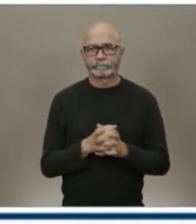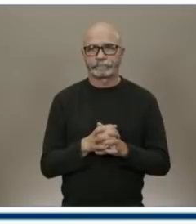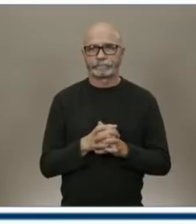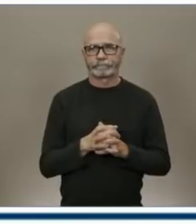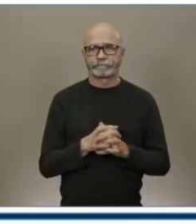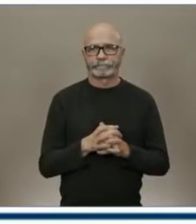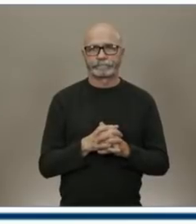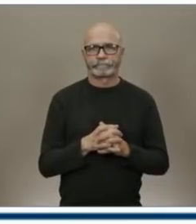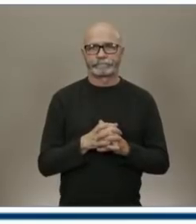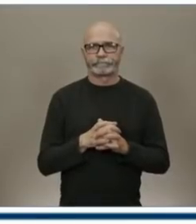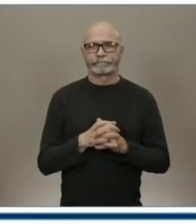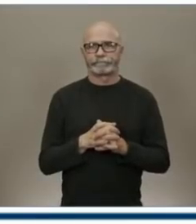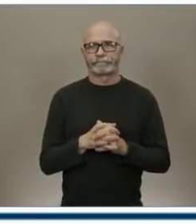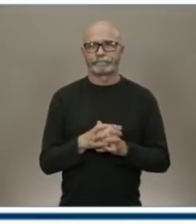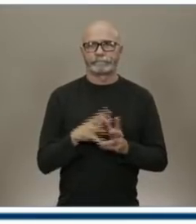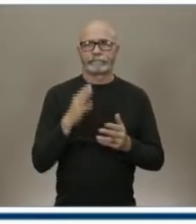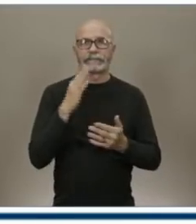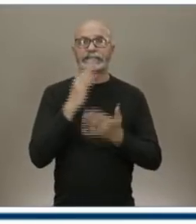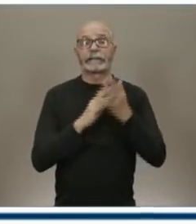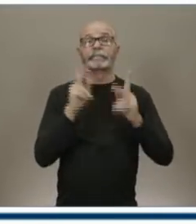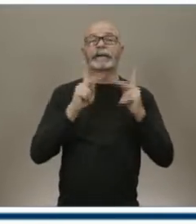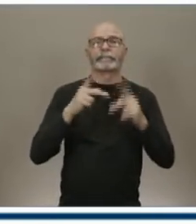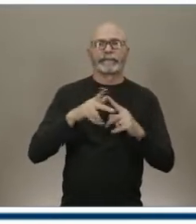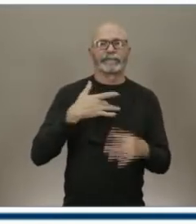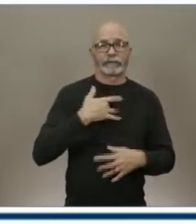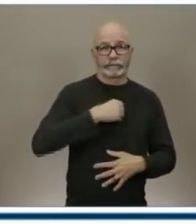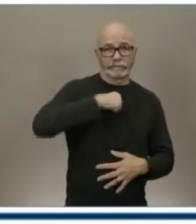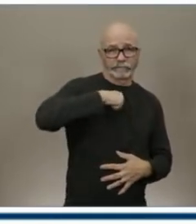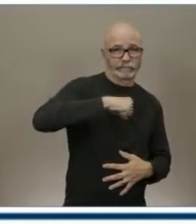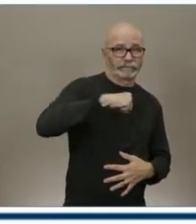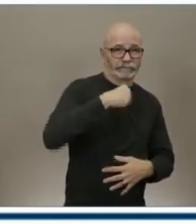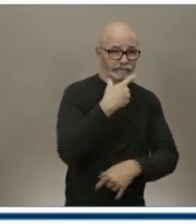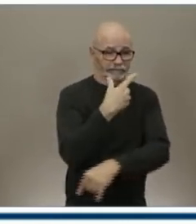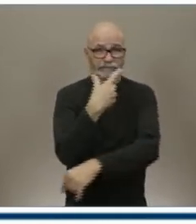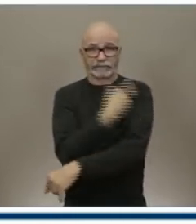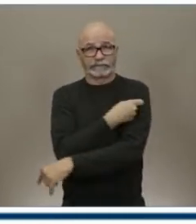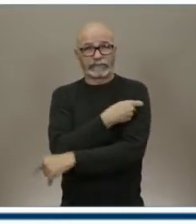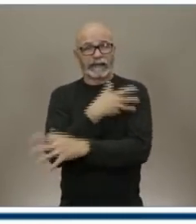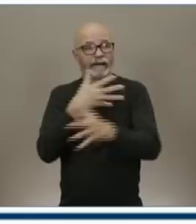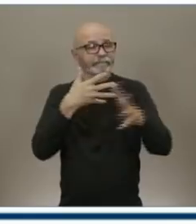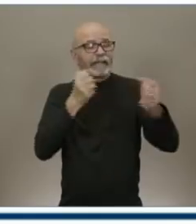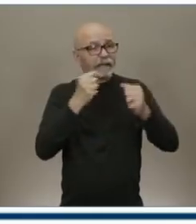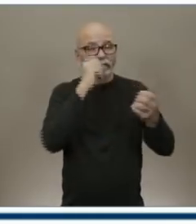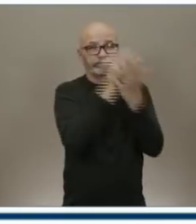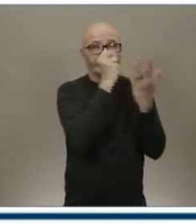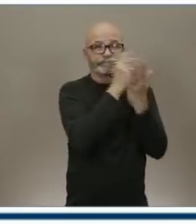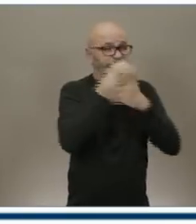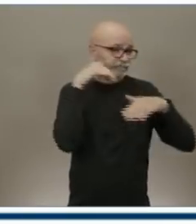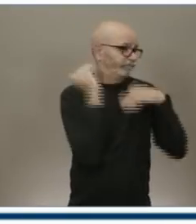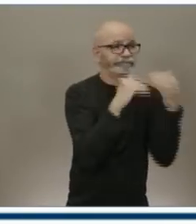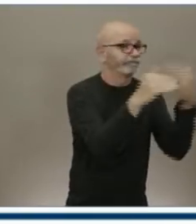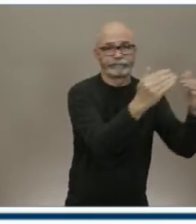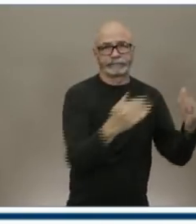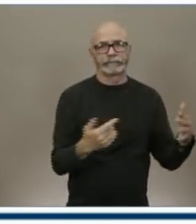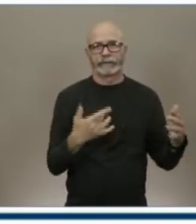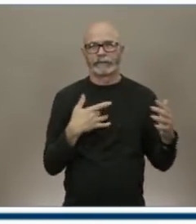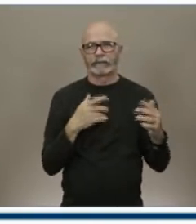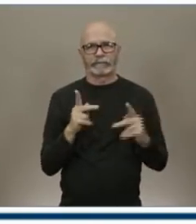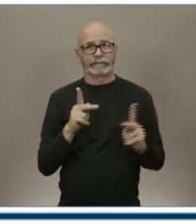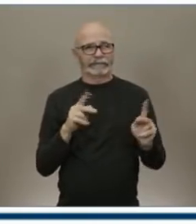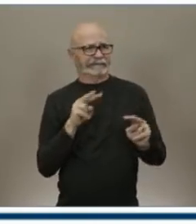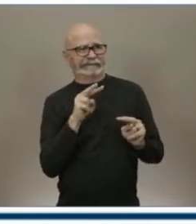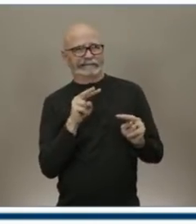of these things and about how new it is? What type of research or where do you hope that those people consult and learn